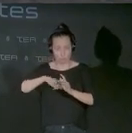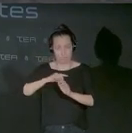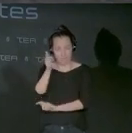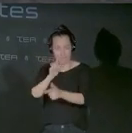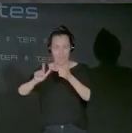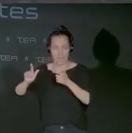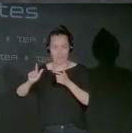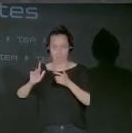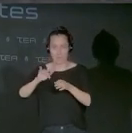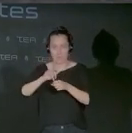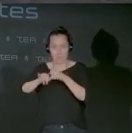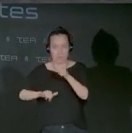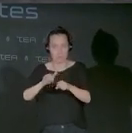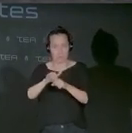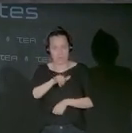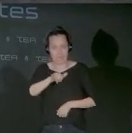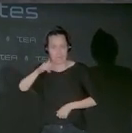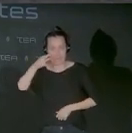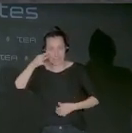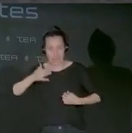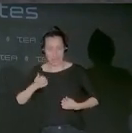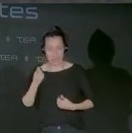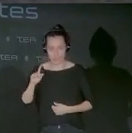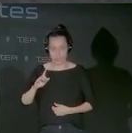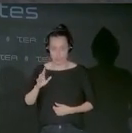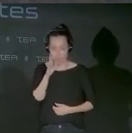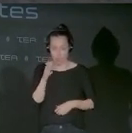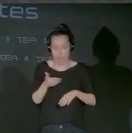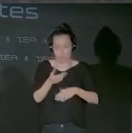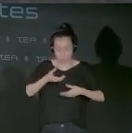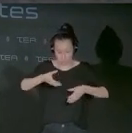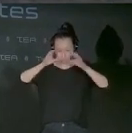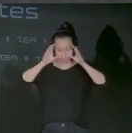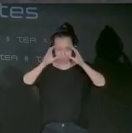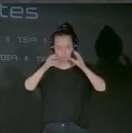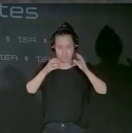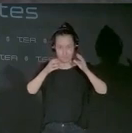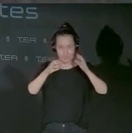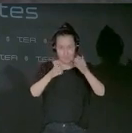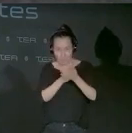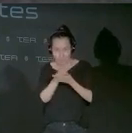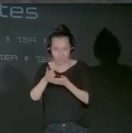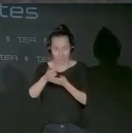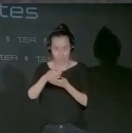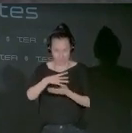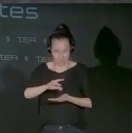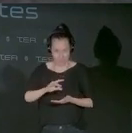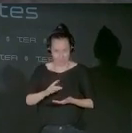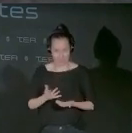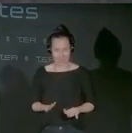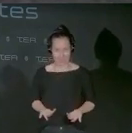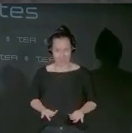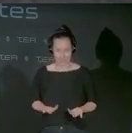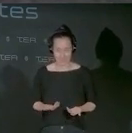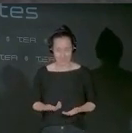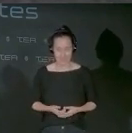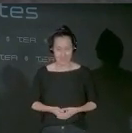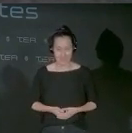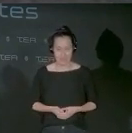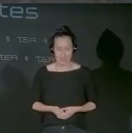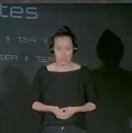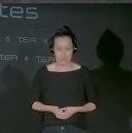There are the next steps to things to solve, I think, would be around payment and interaction with other people.